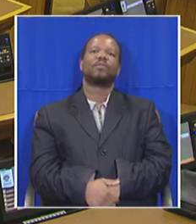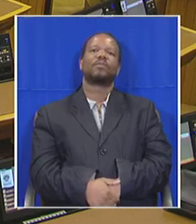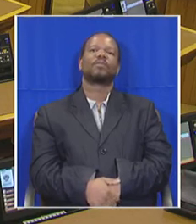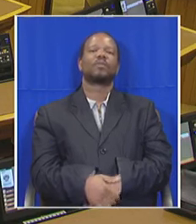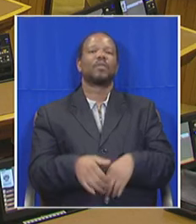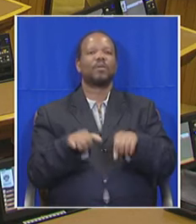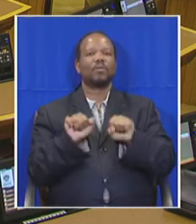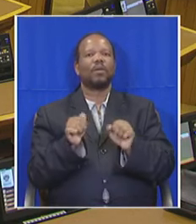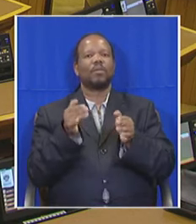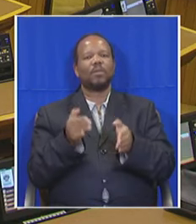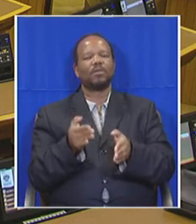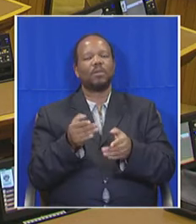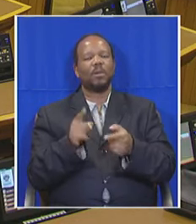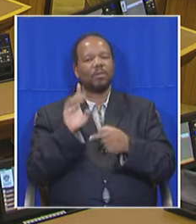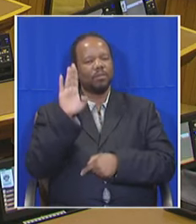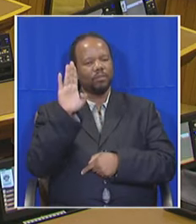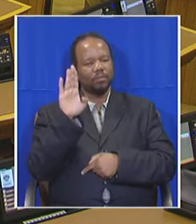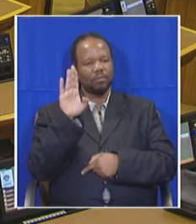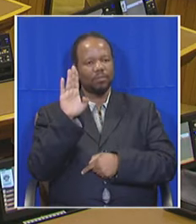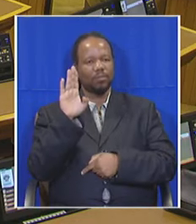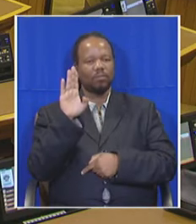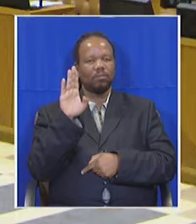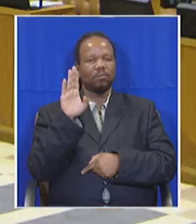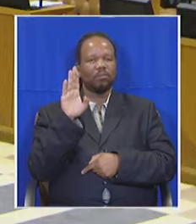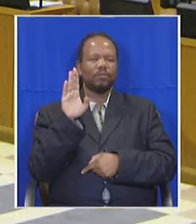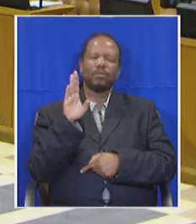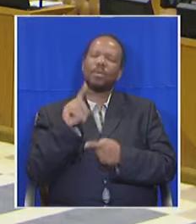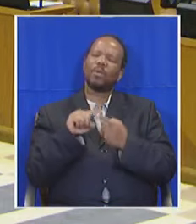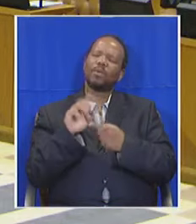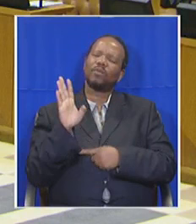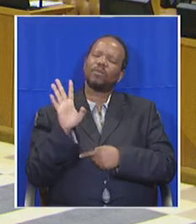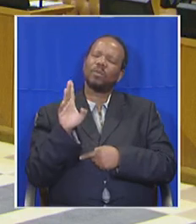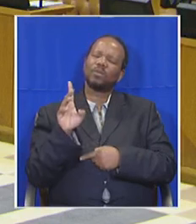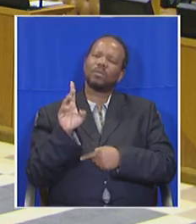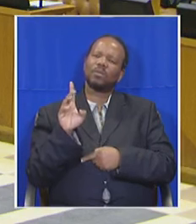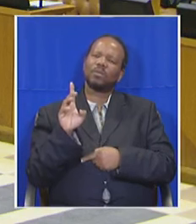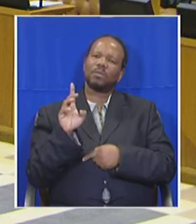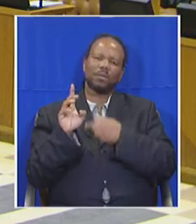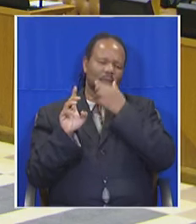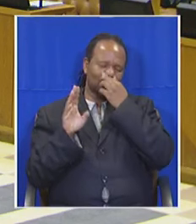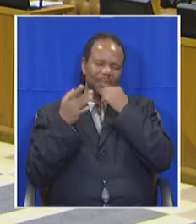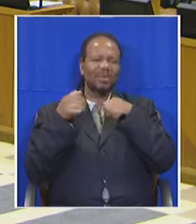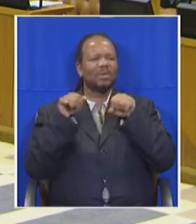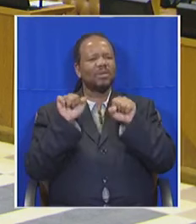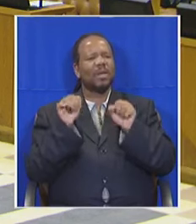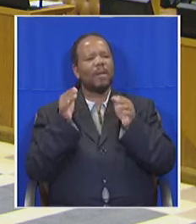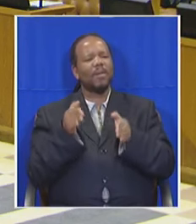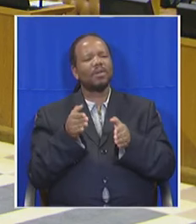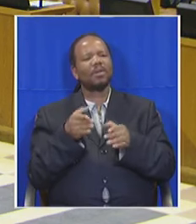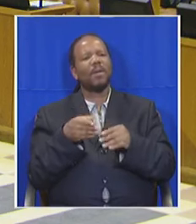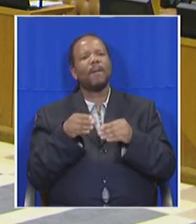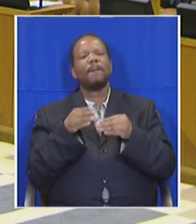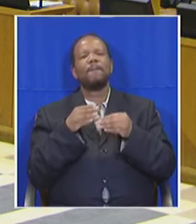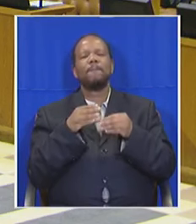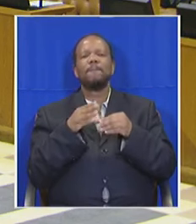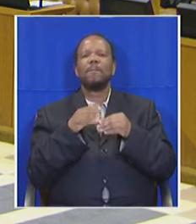Chairperson, on a point of order. On what point of order are you rising, Honourable Member? Chairperson, member statements are a